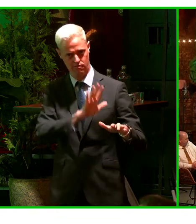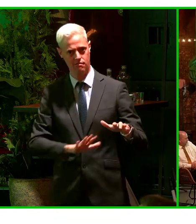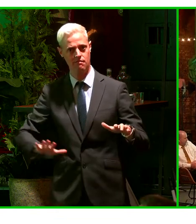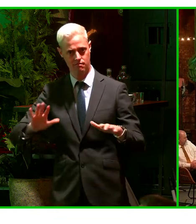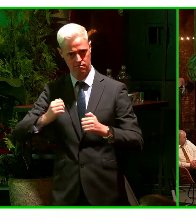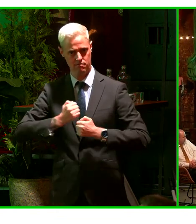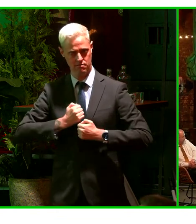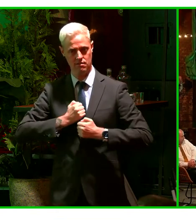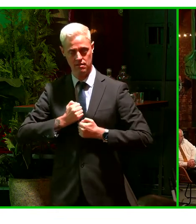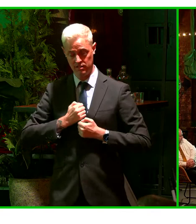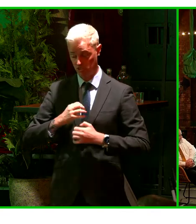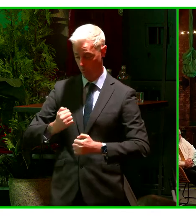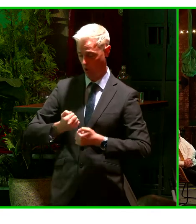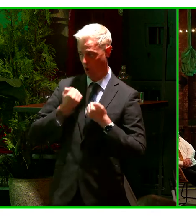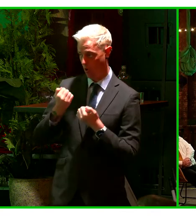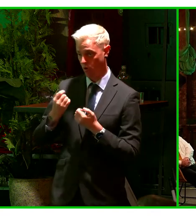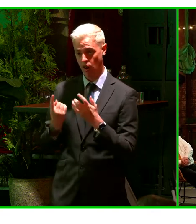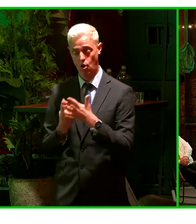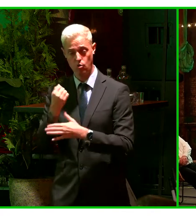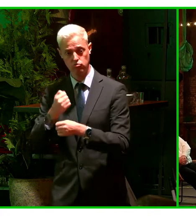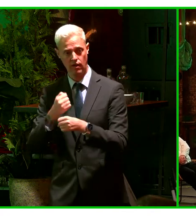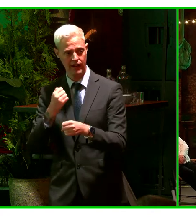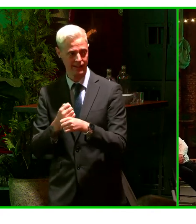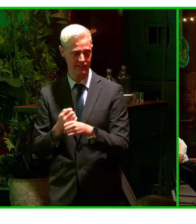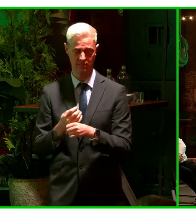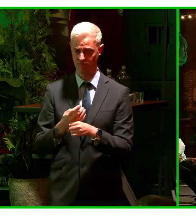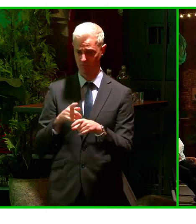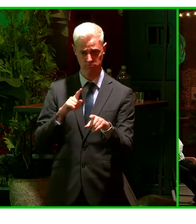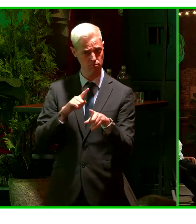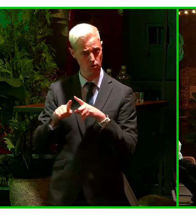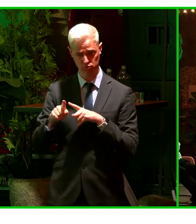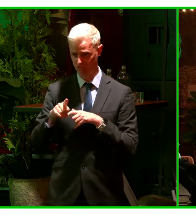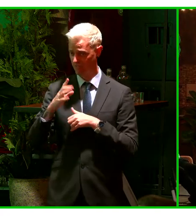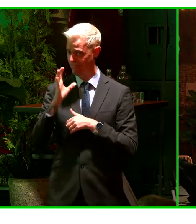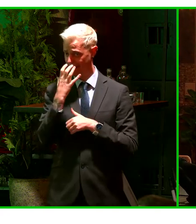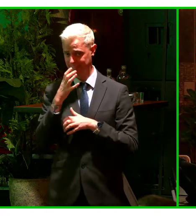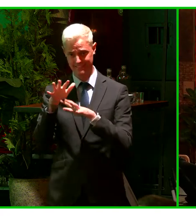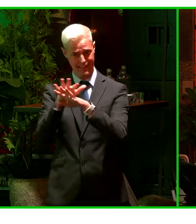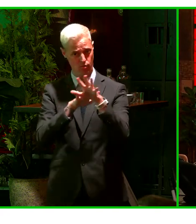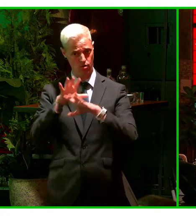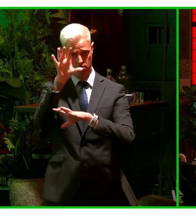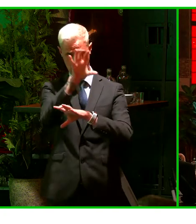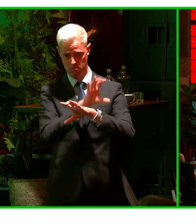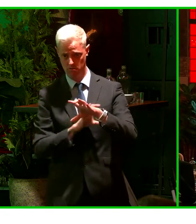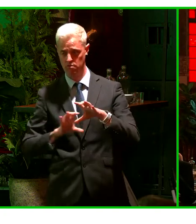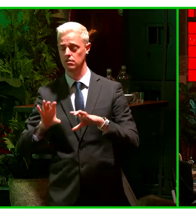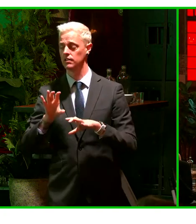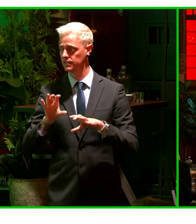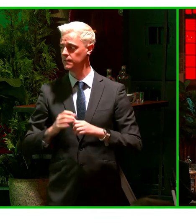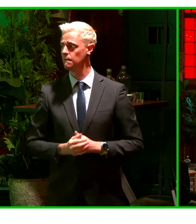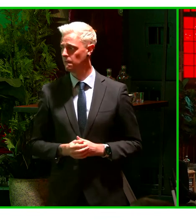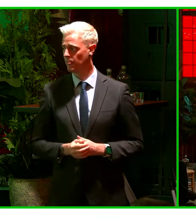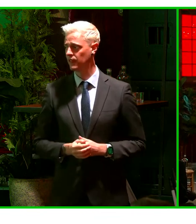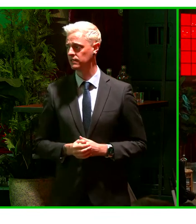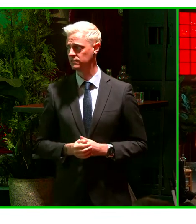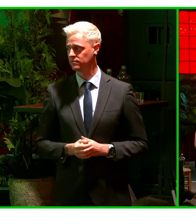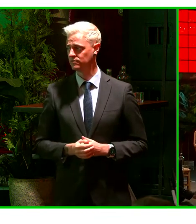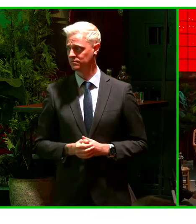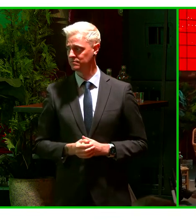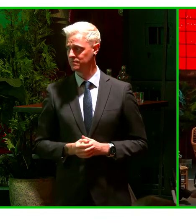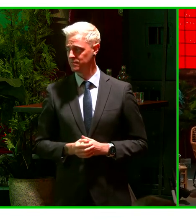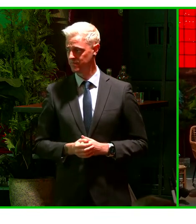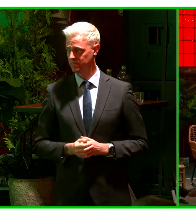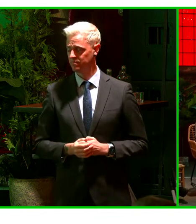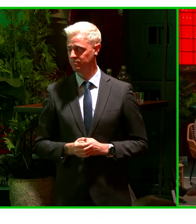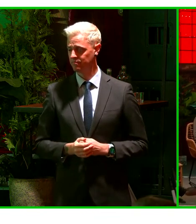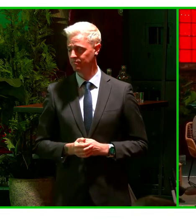we own and operate 4 of the 8 gas networks in the UK, and we're right at the heart of the